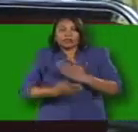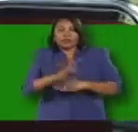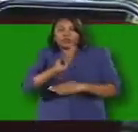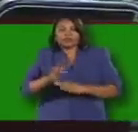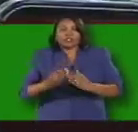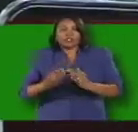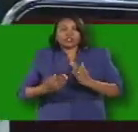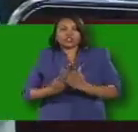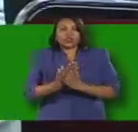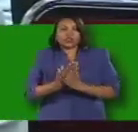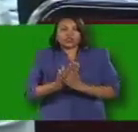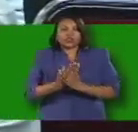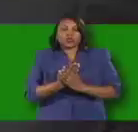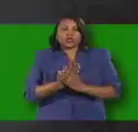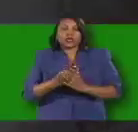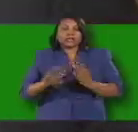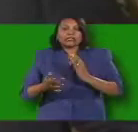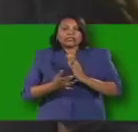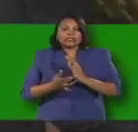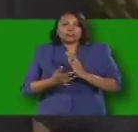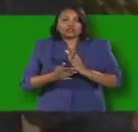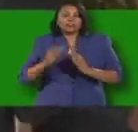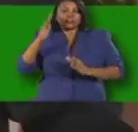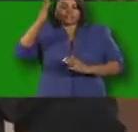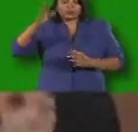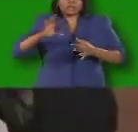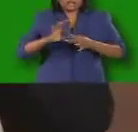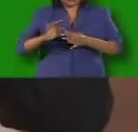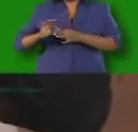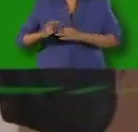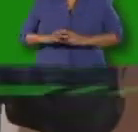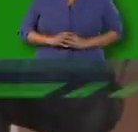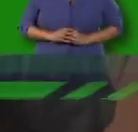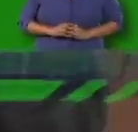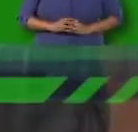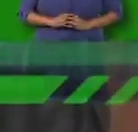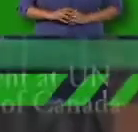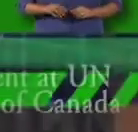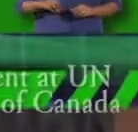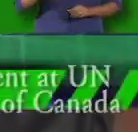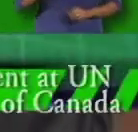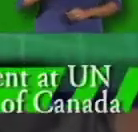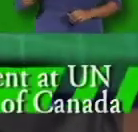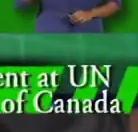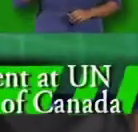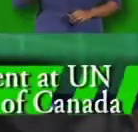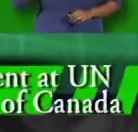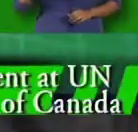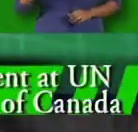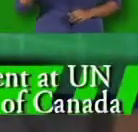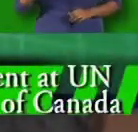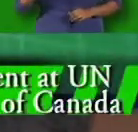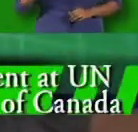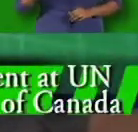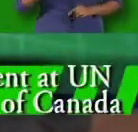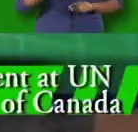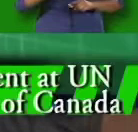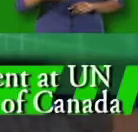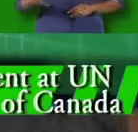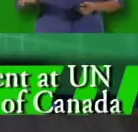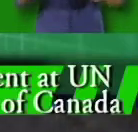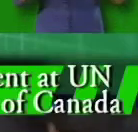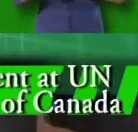technologies and next-generation networks. So there are really four noteworthy trends that are